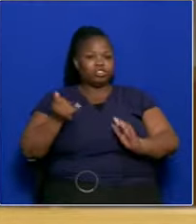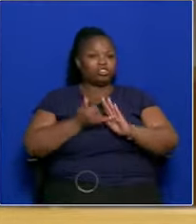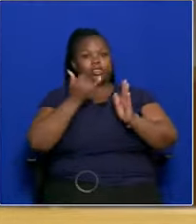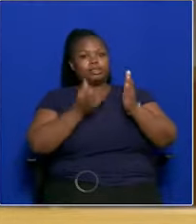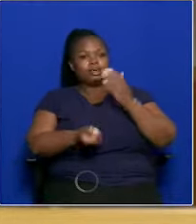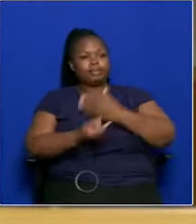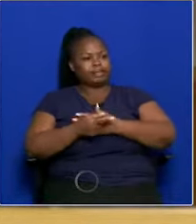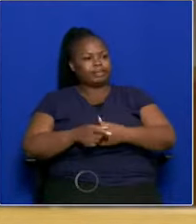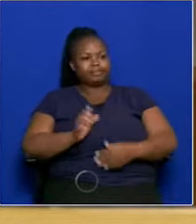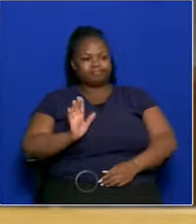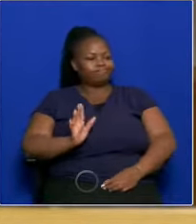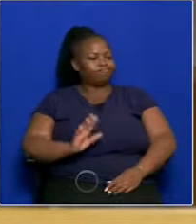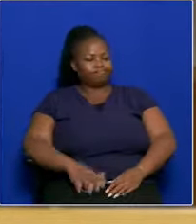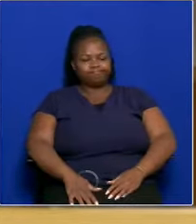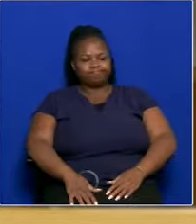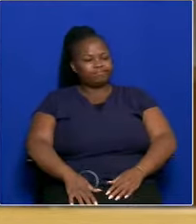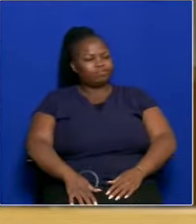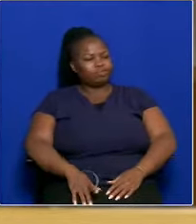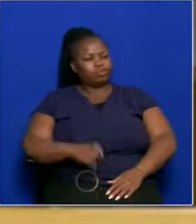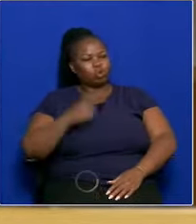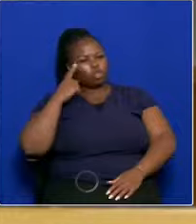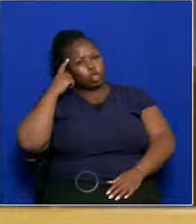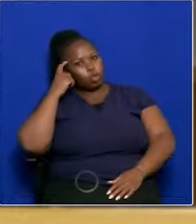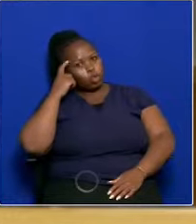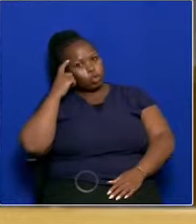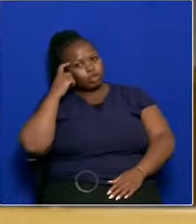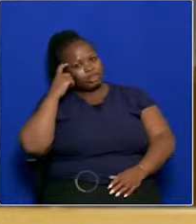no curiosity, I'm suggesting to you.